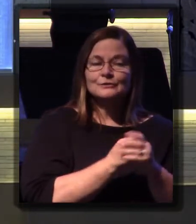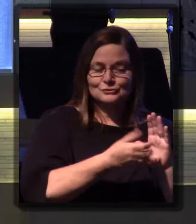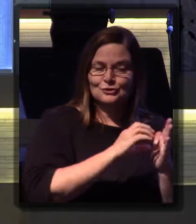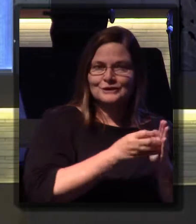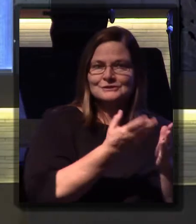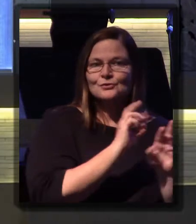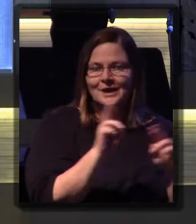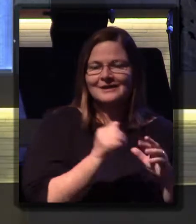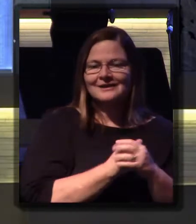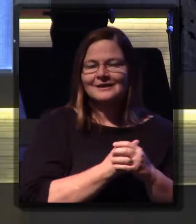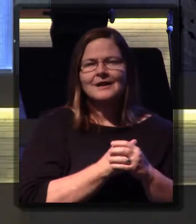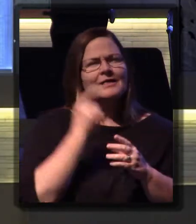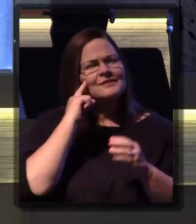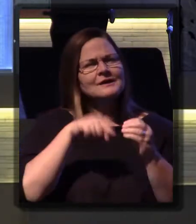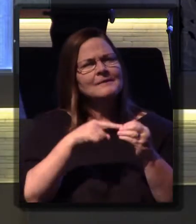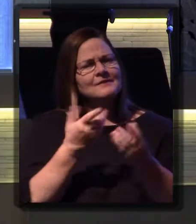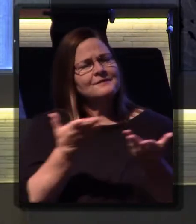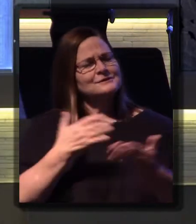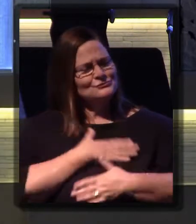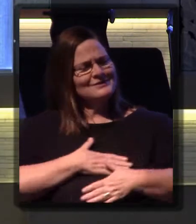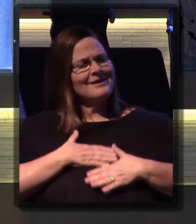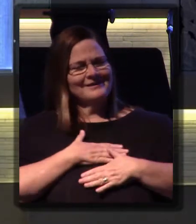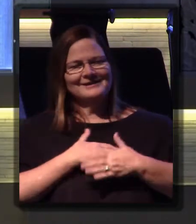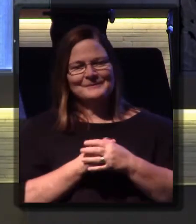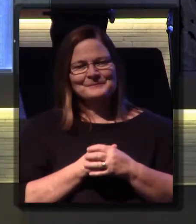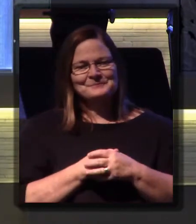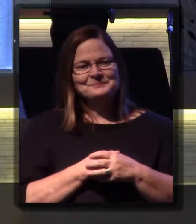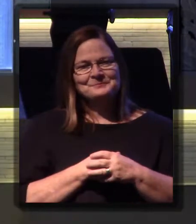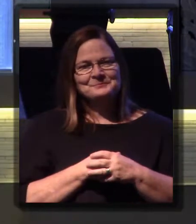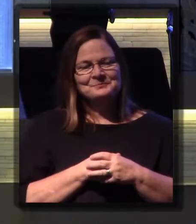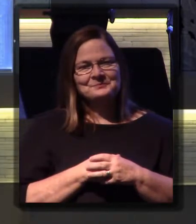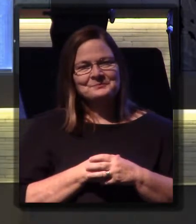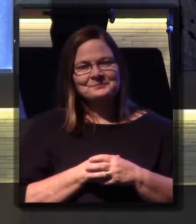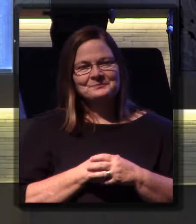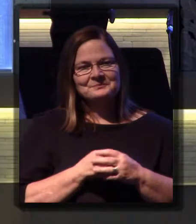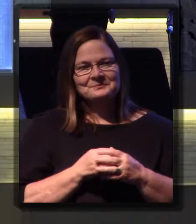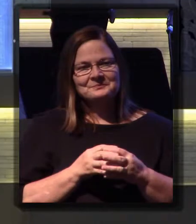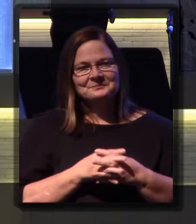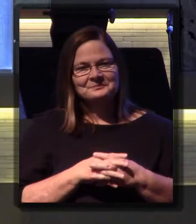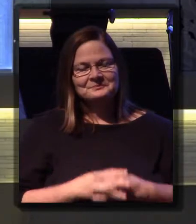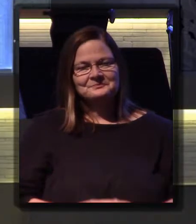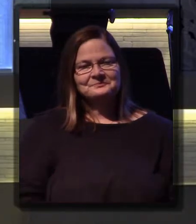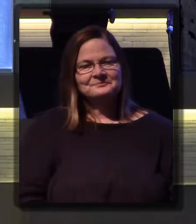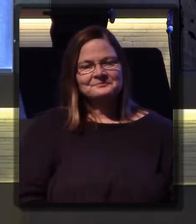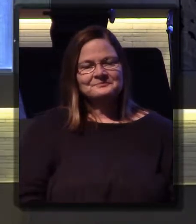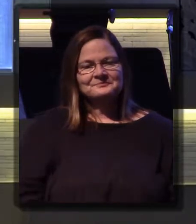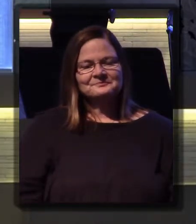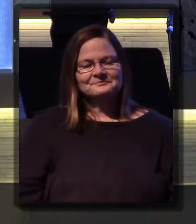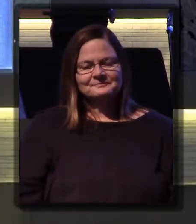it's the oven signaling those chocolate chip cookies, or, you know, think about the things you delight